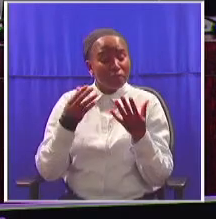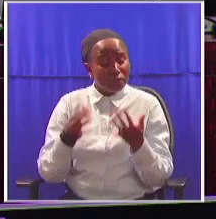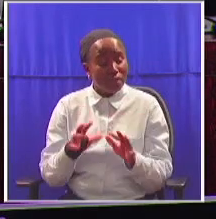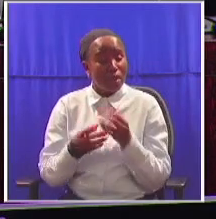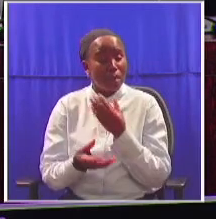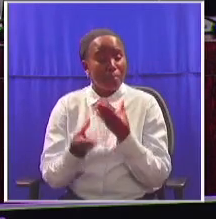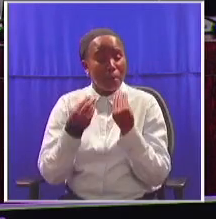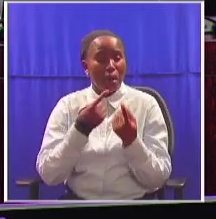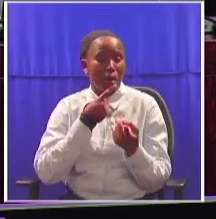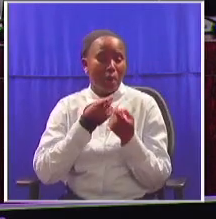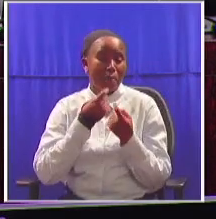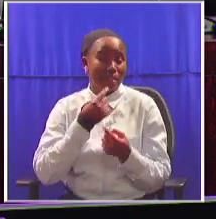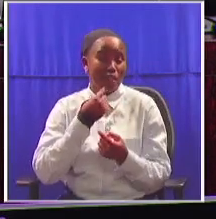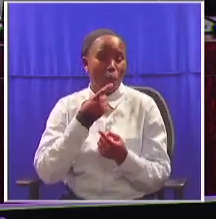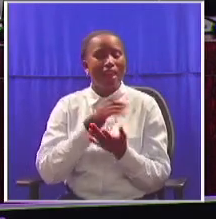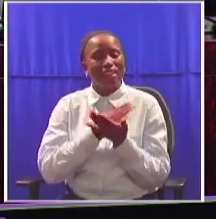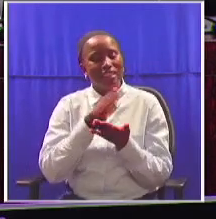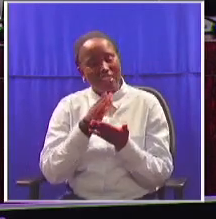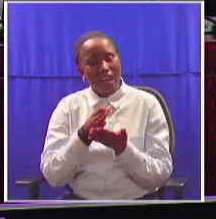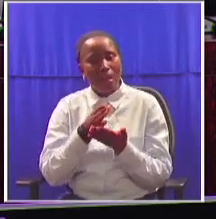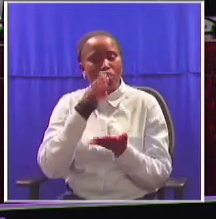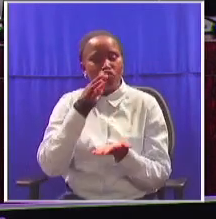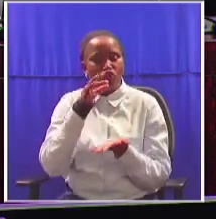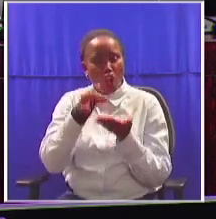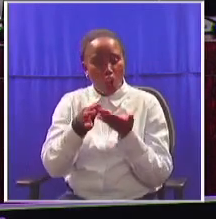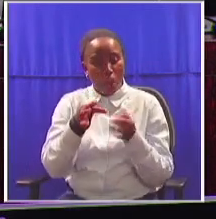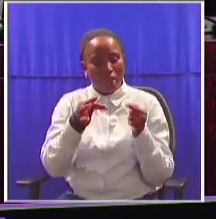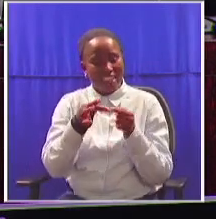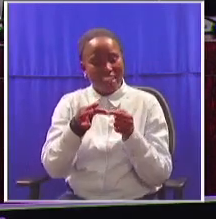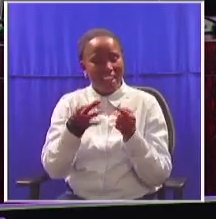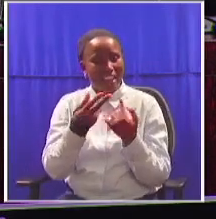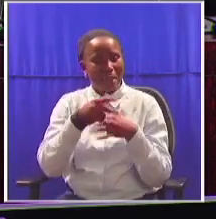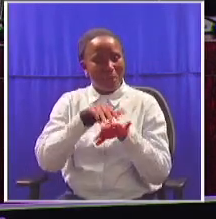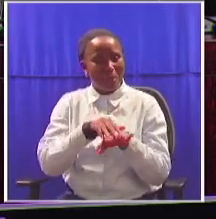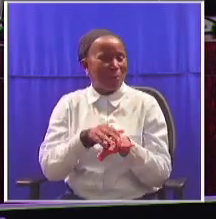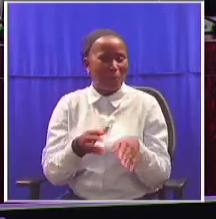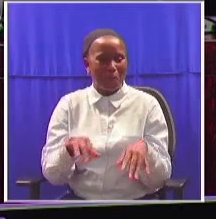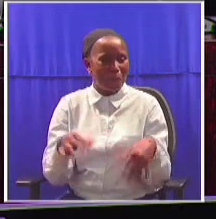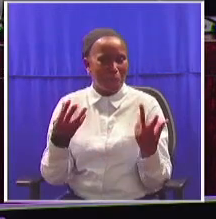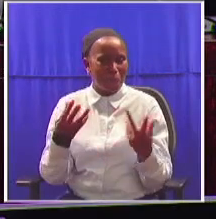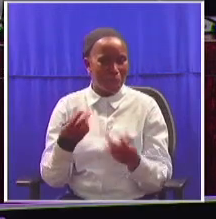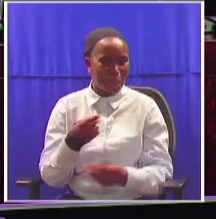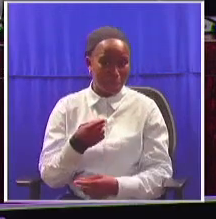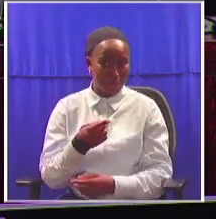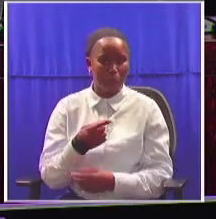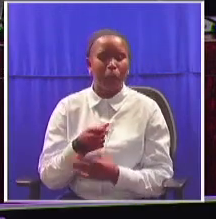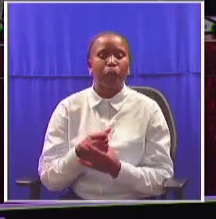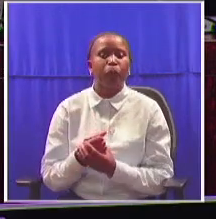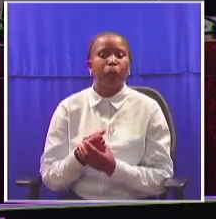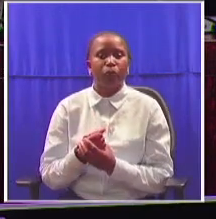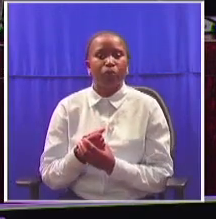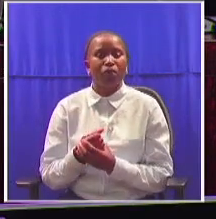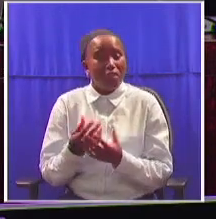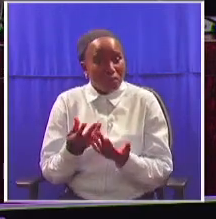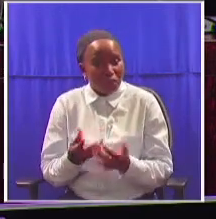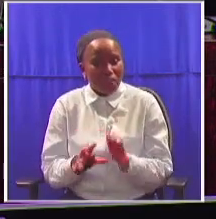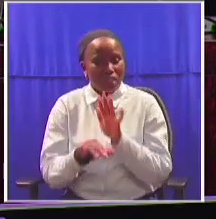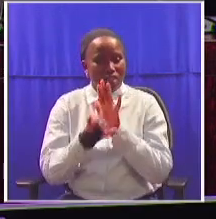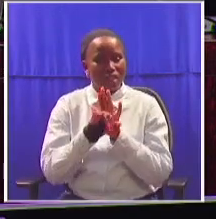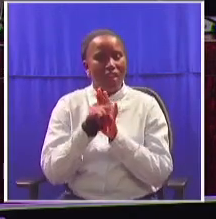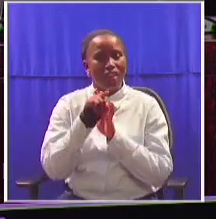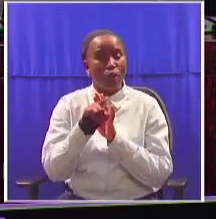many of the recommendations are not being implemented. We see this as a critical